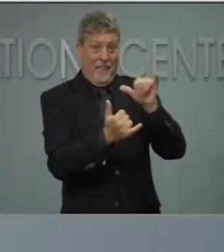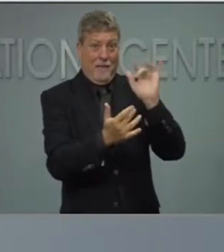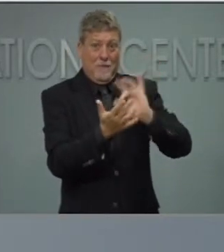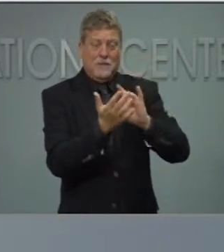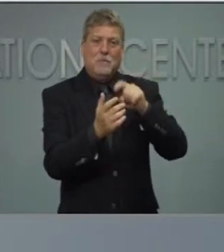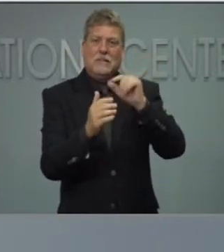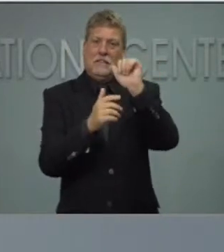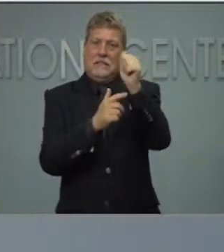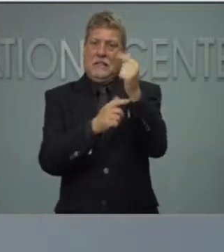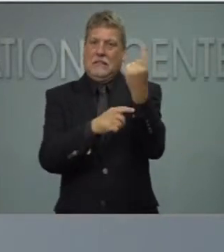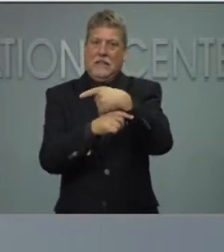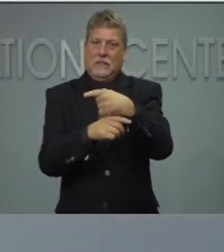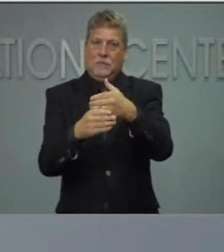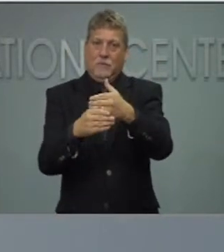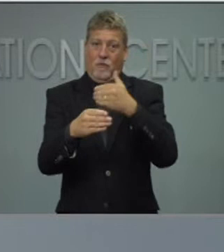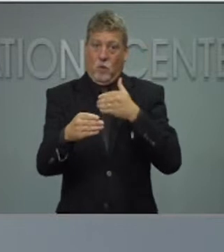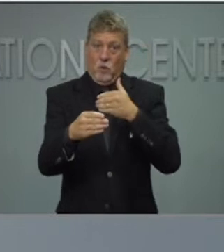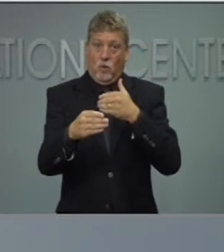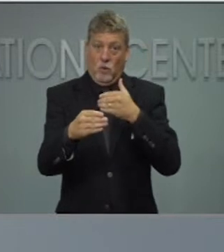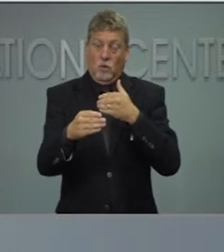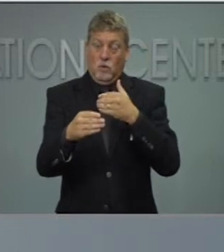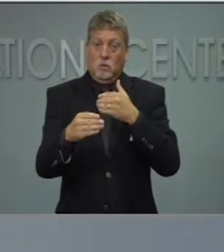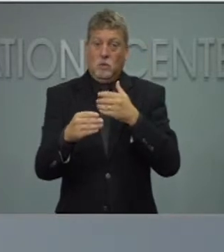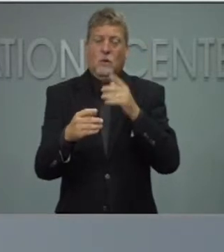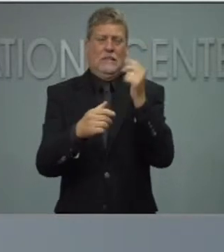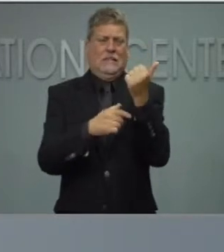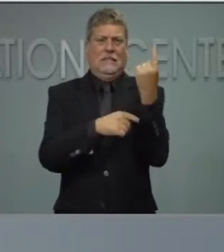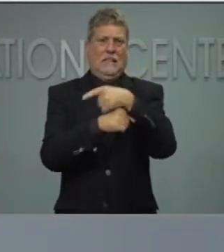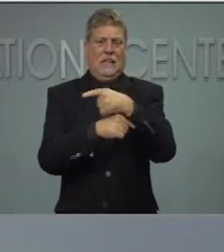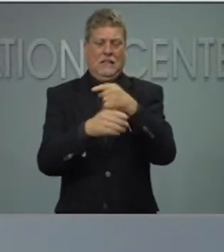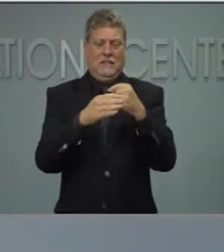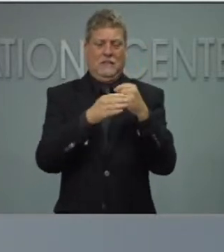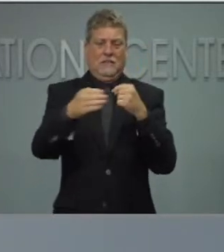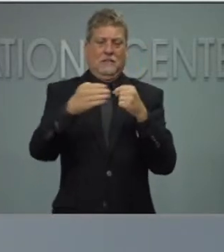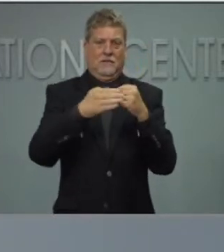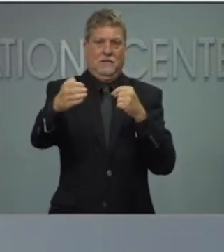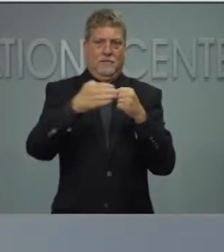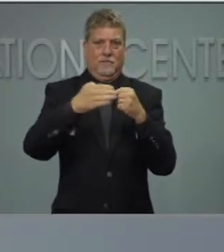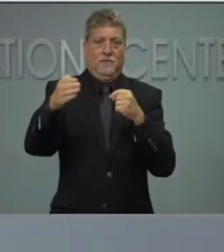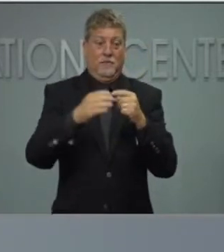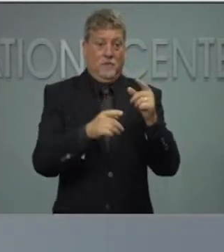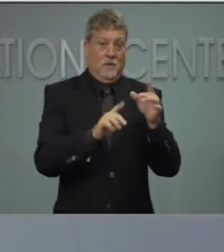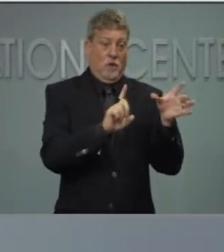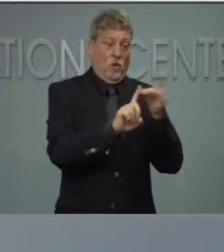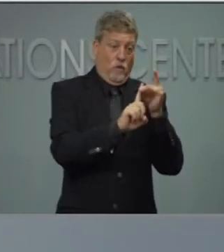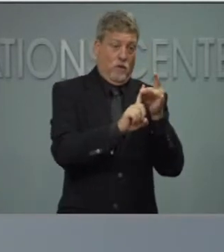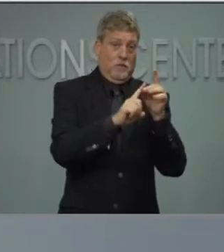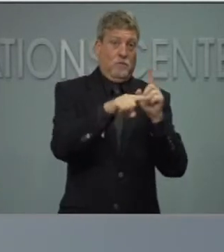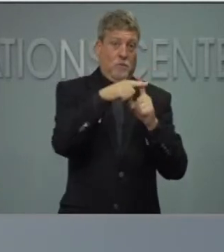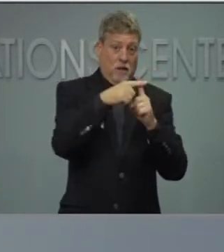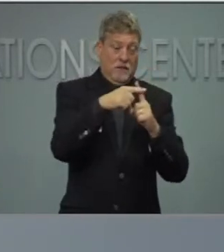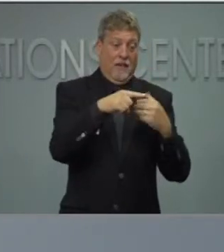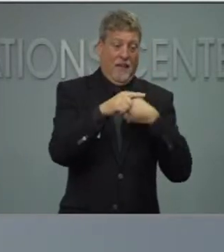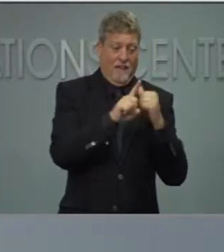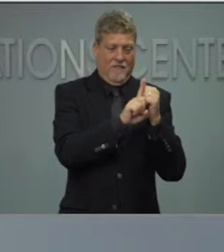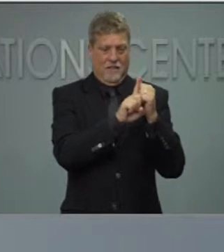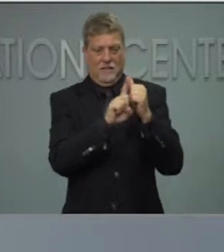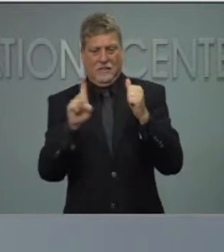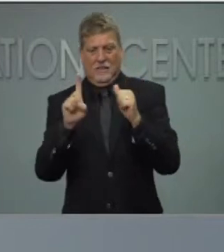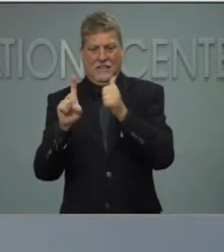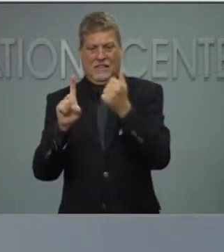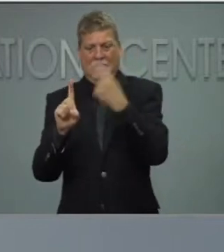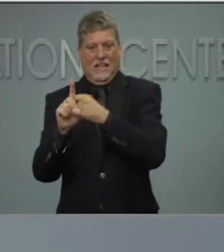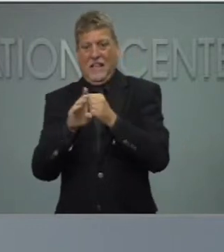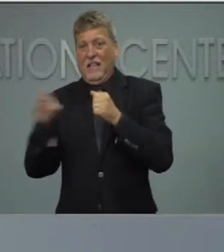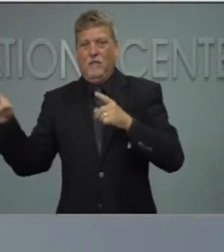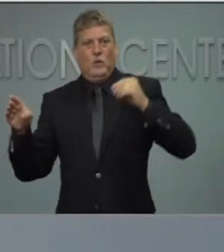better. So it is really important. So what I would say is get tested soon if you think you have symptoms of COVID. If you have COVID, get in touch with